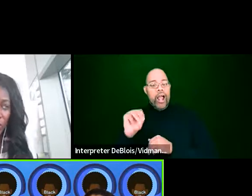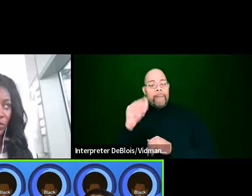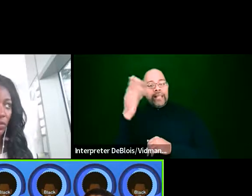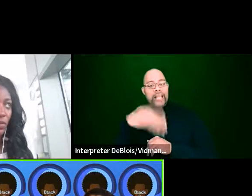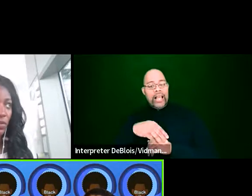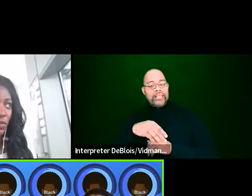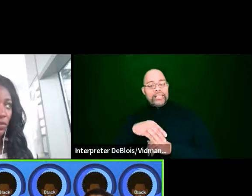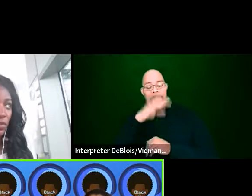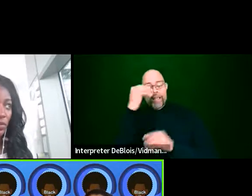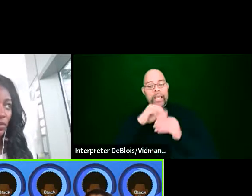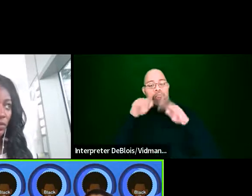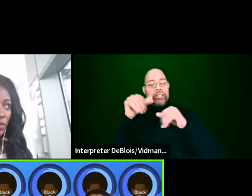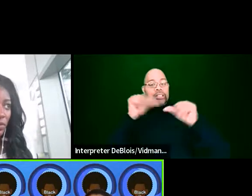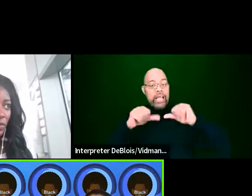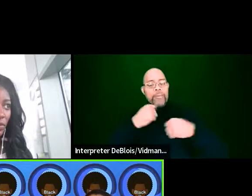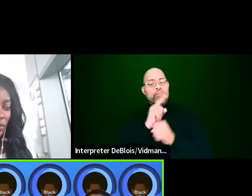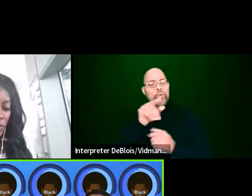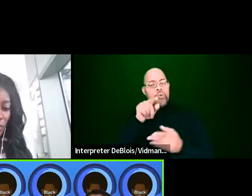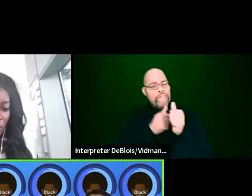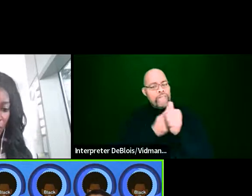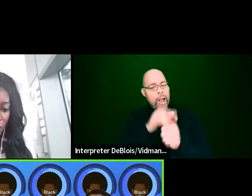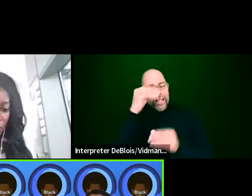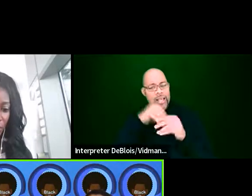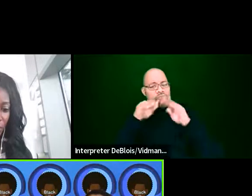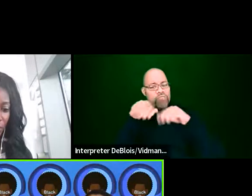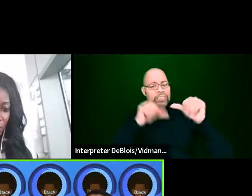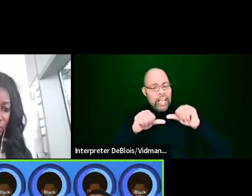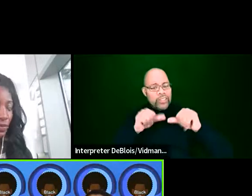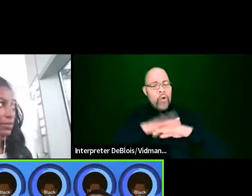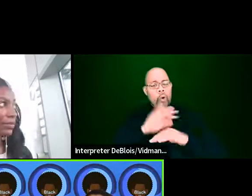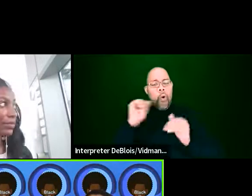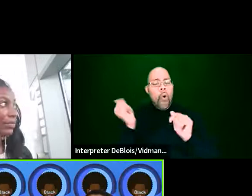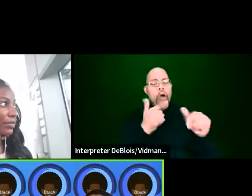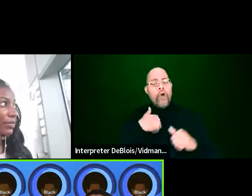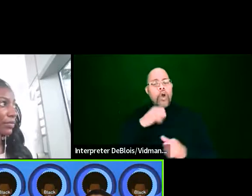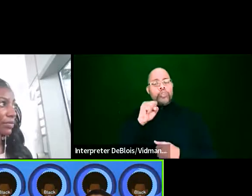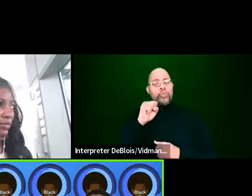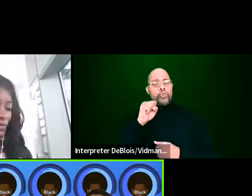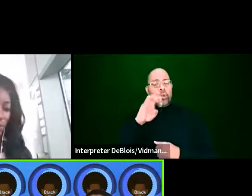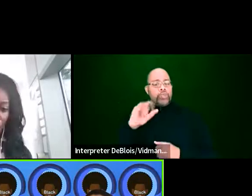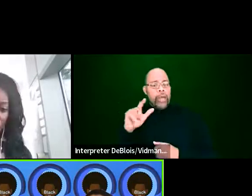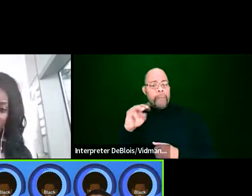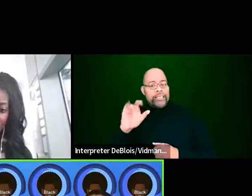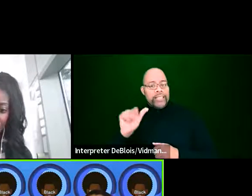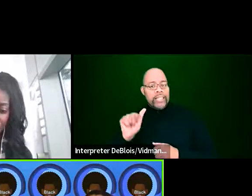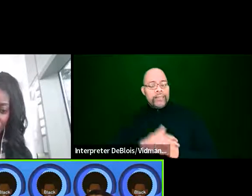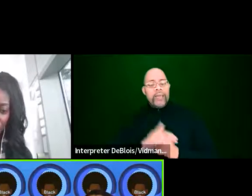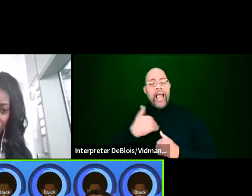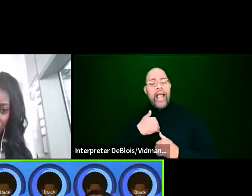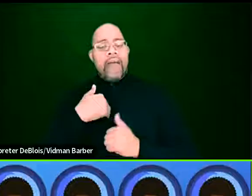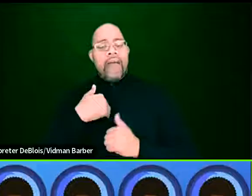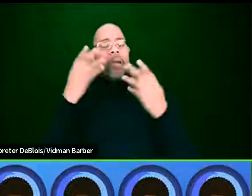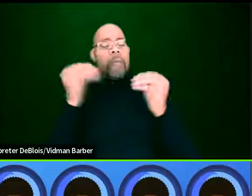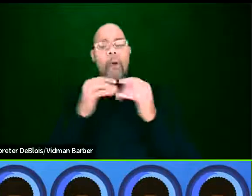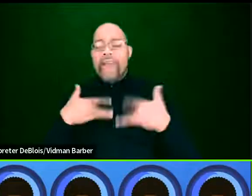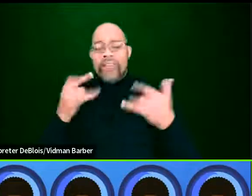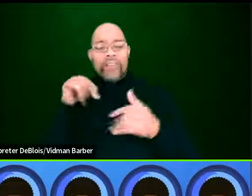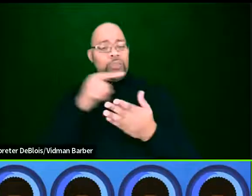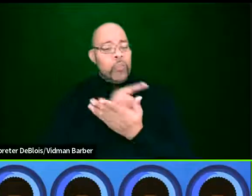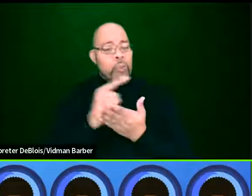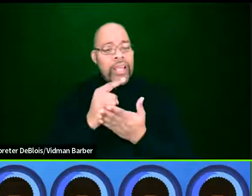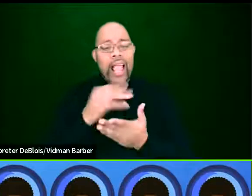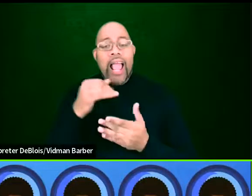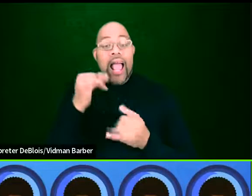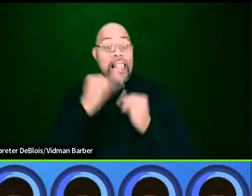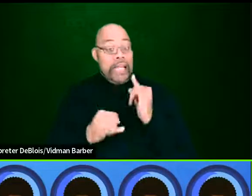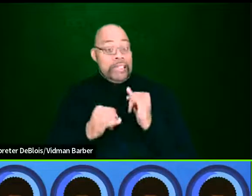www.youtube.com/Black and Marine Science. And make sure you follow Black and Marine Science on all of our socials. We've got so many more events this week. And last but